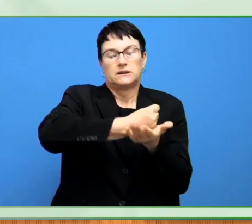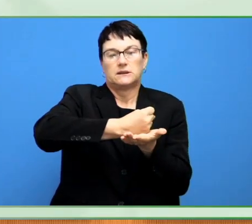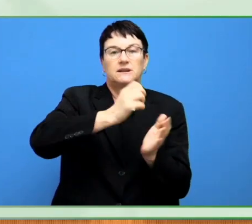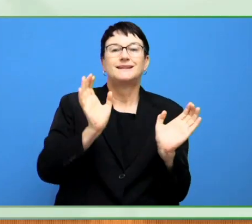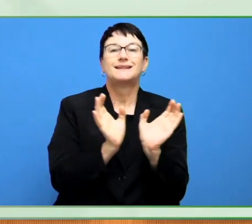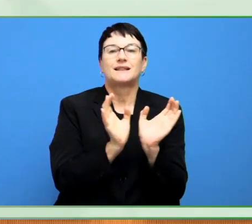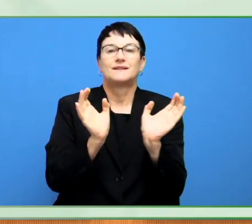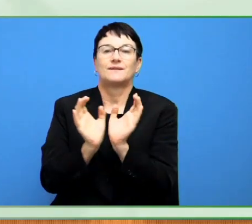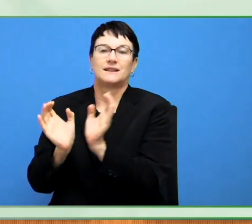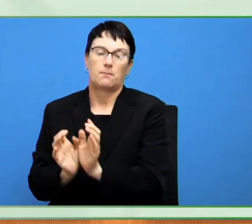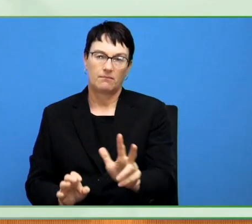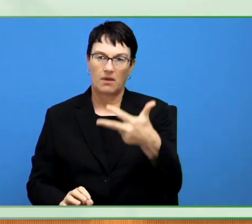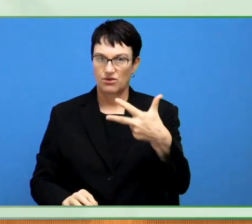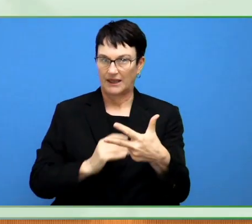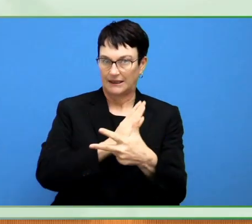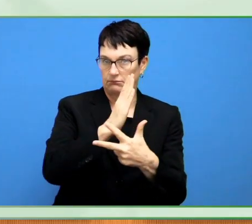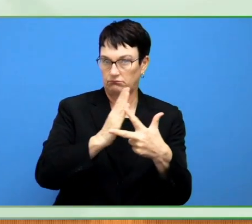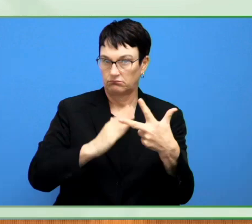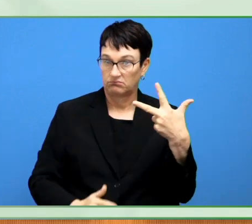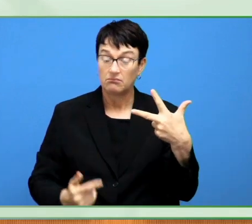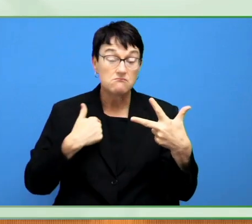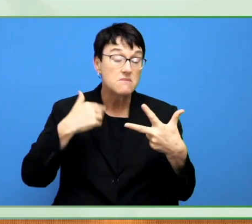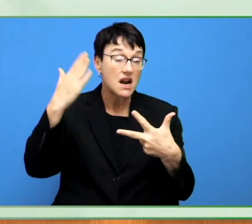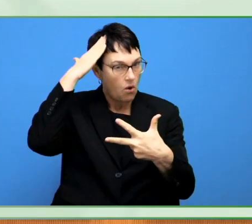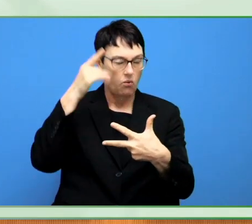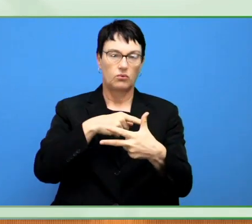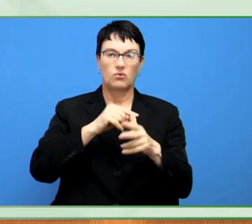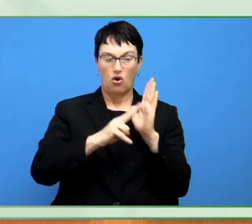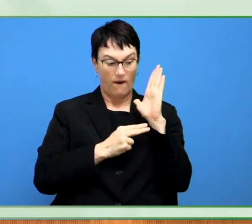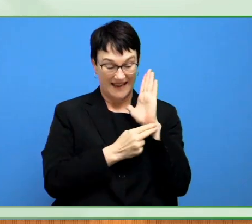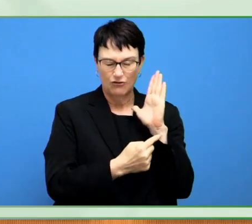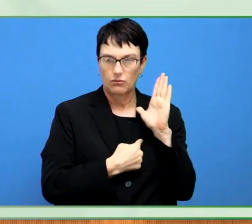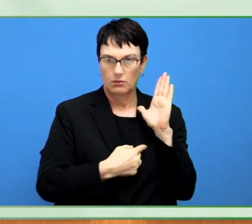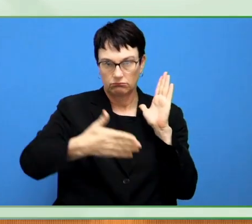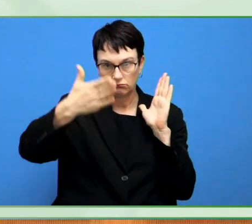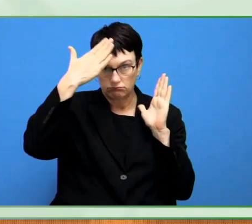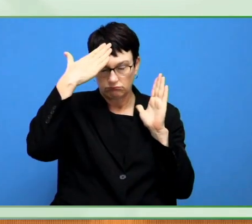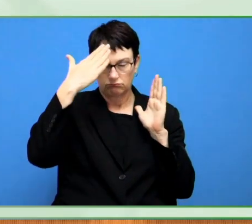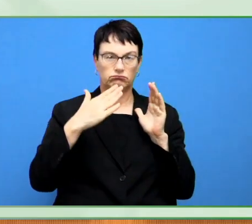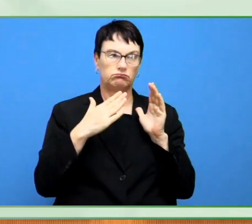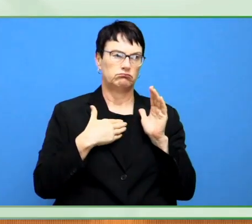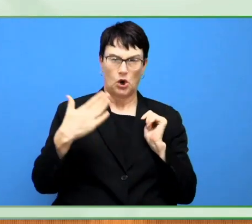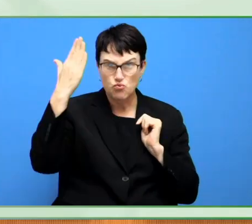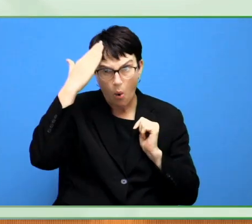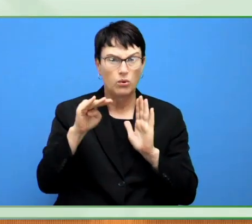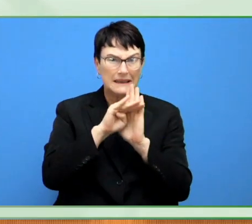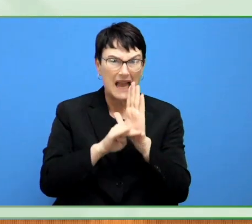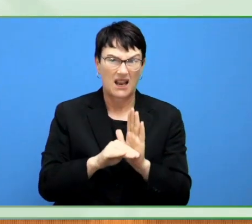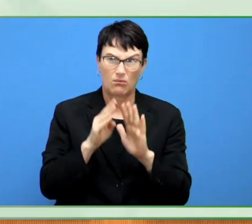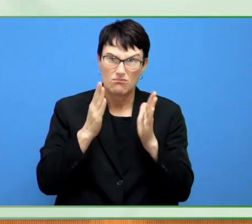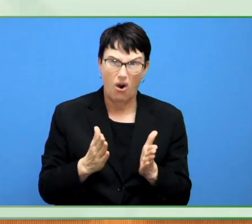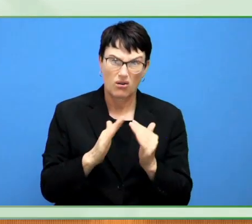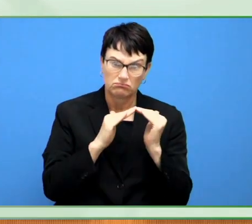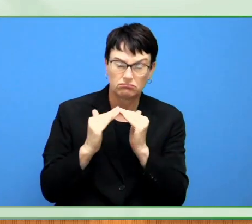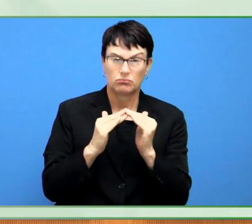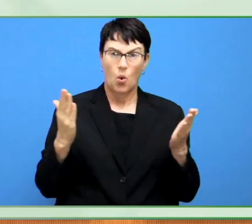So what I know is I know the convention, I know what are the standards, the more popular standards that are used in both